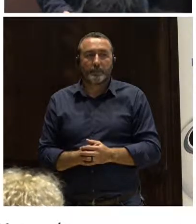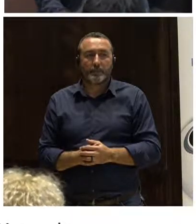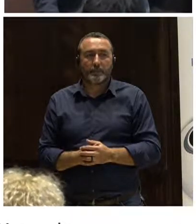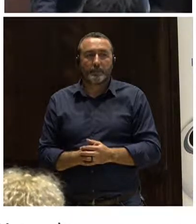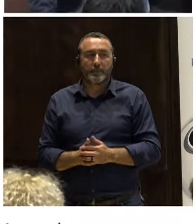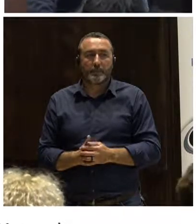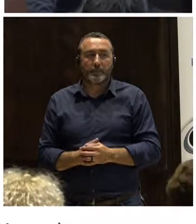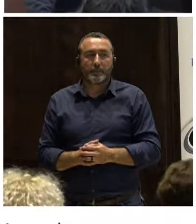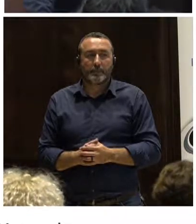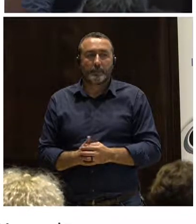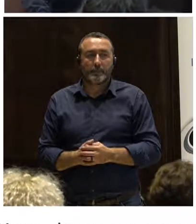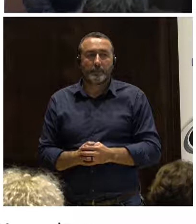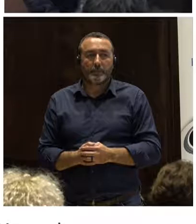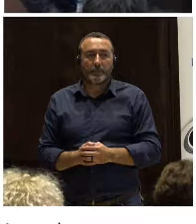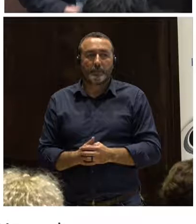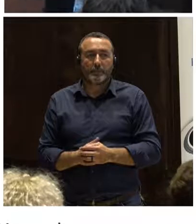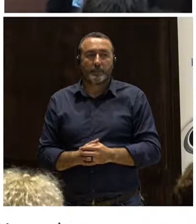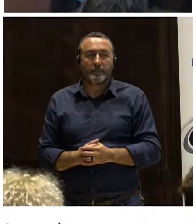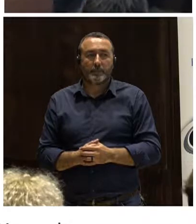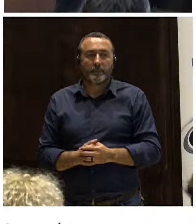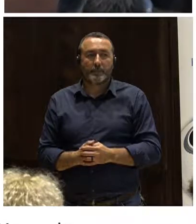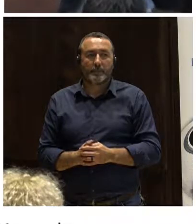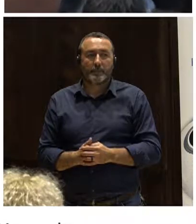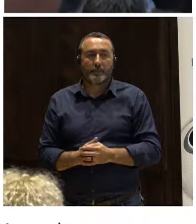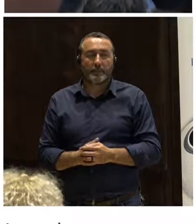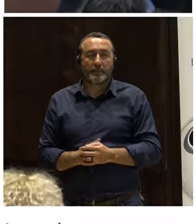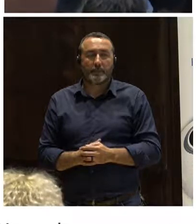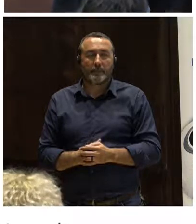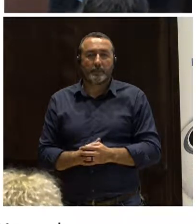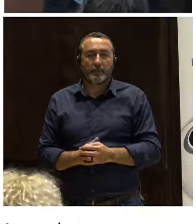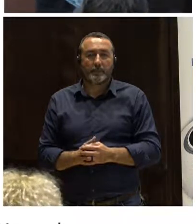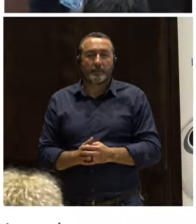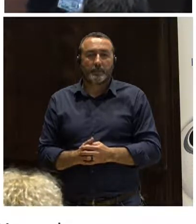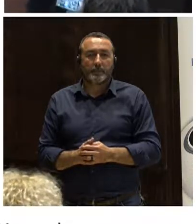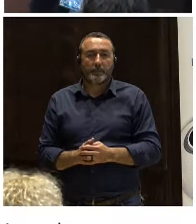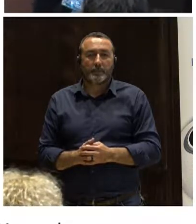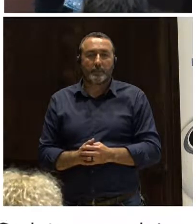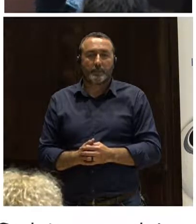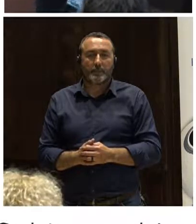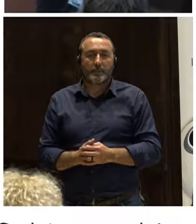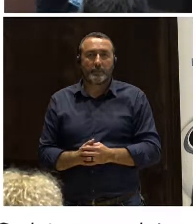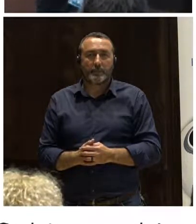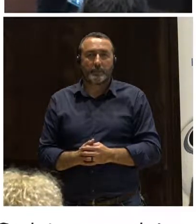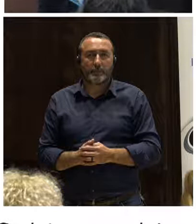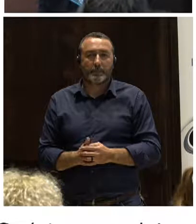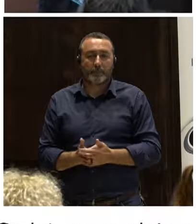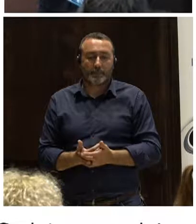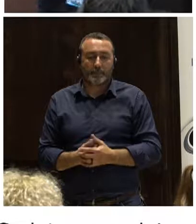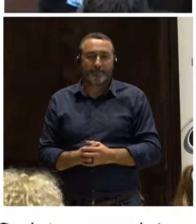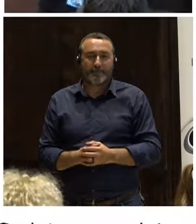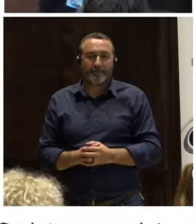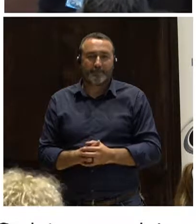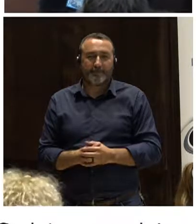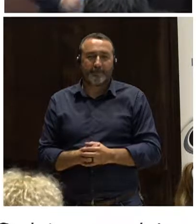are facing this topic. All of you know about the cognitive benefits